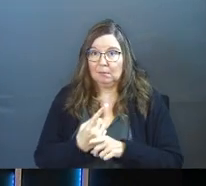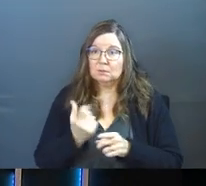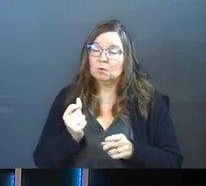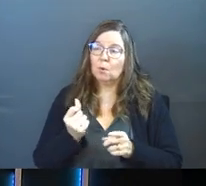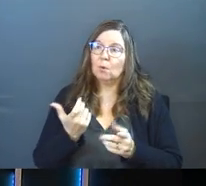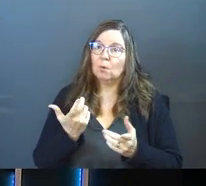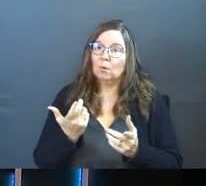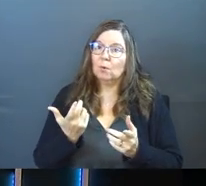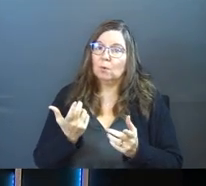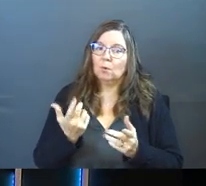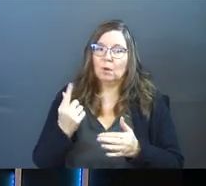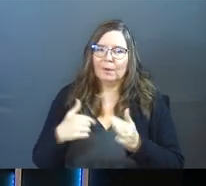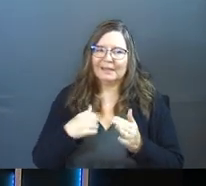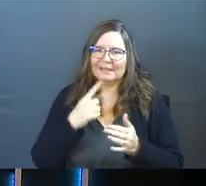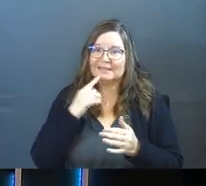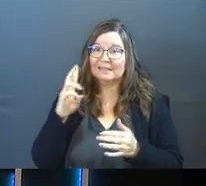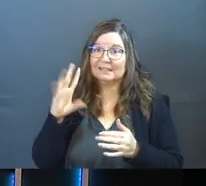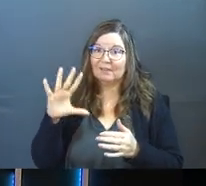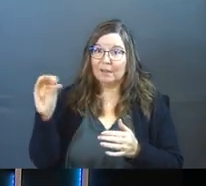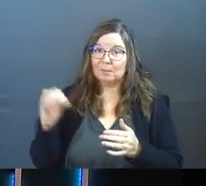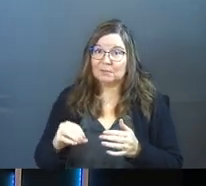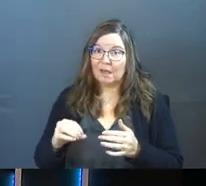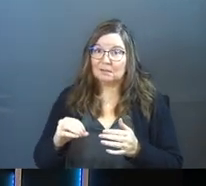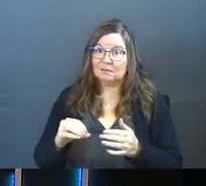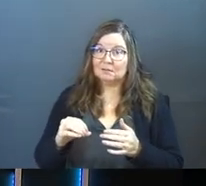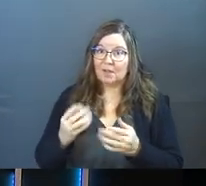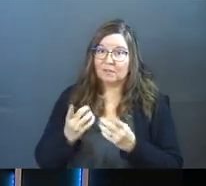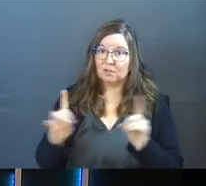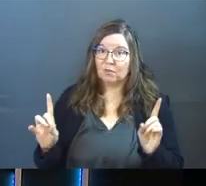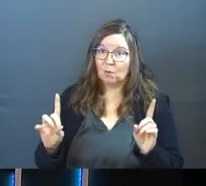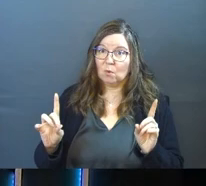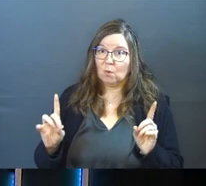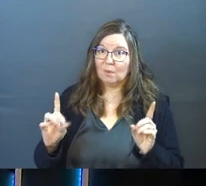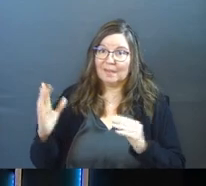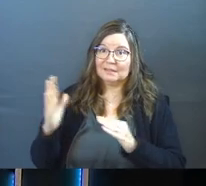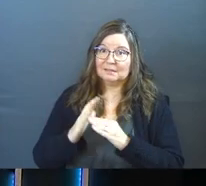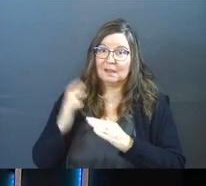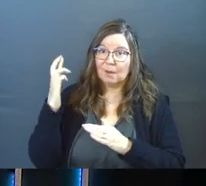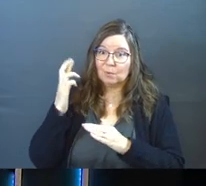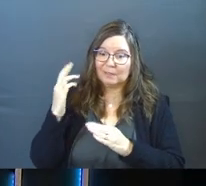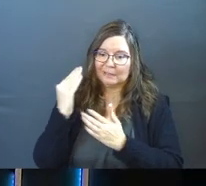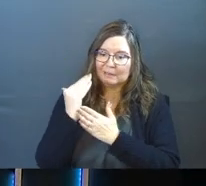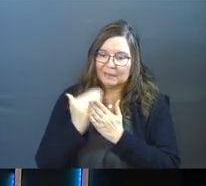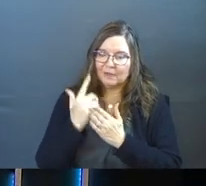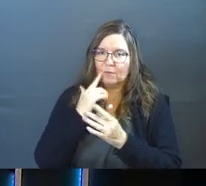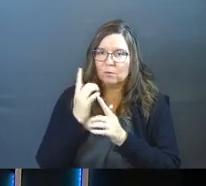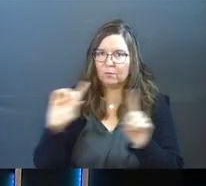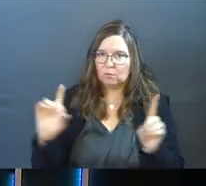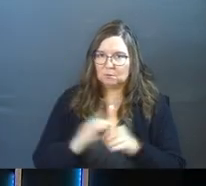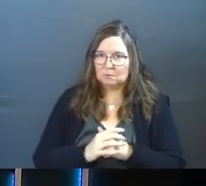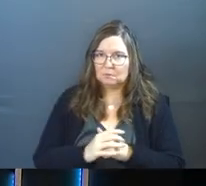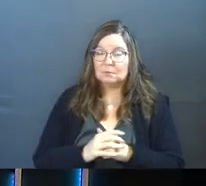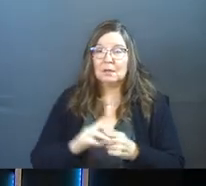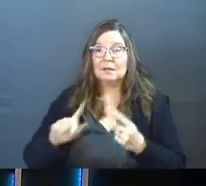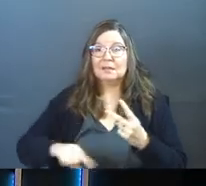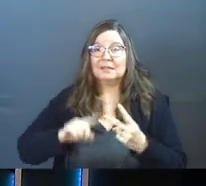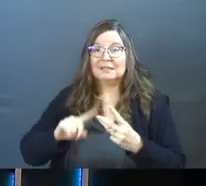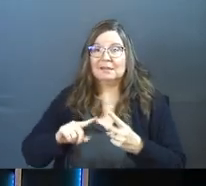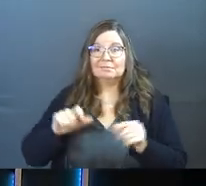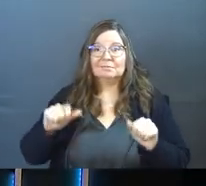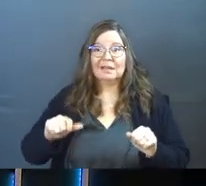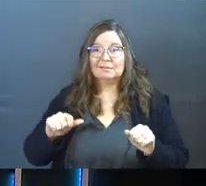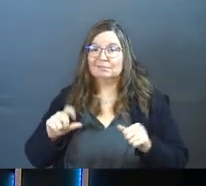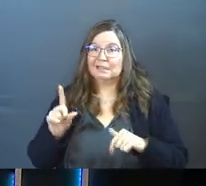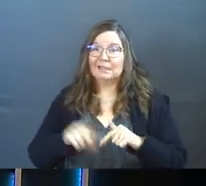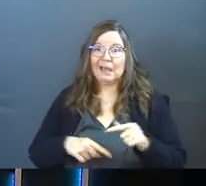so it is what they say, 65% of divorces, that's the number one reason listed for divorce. And then the second is inability